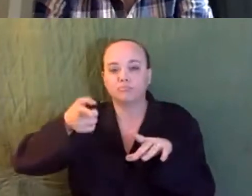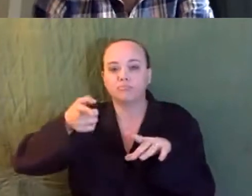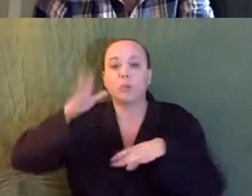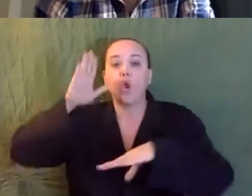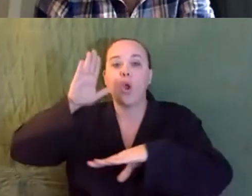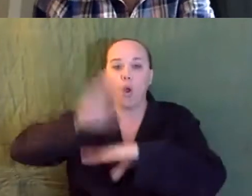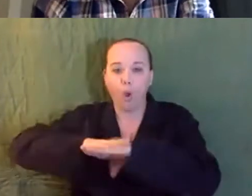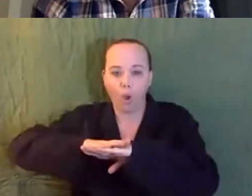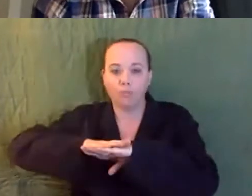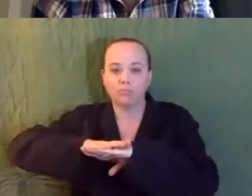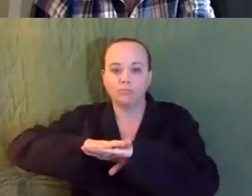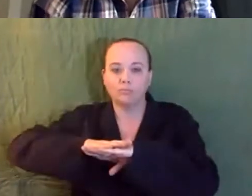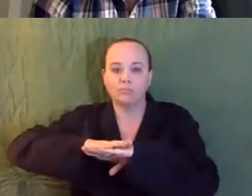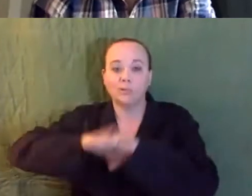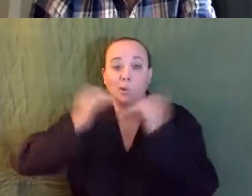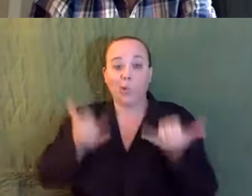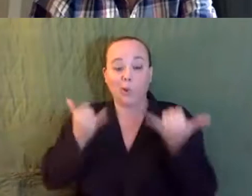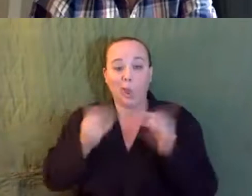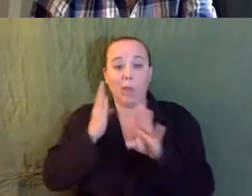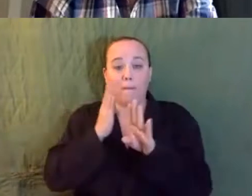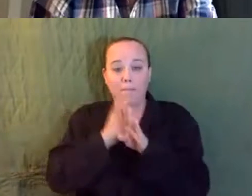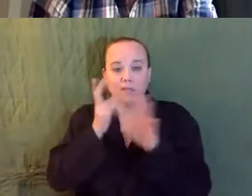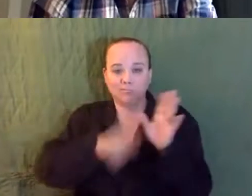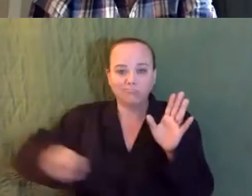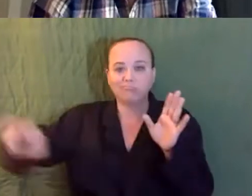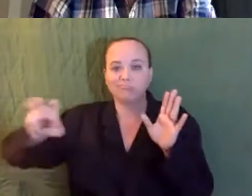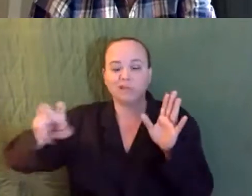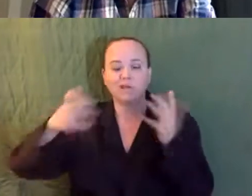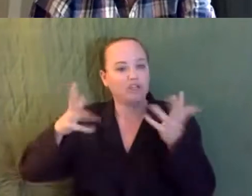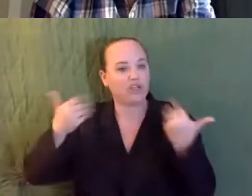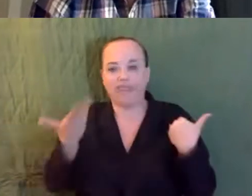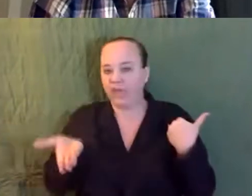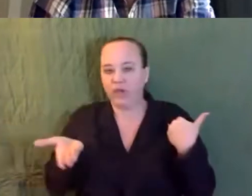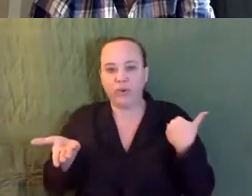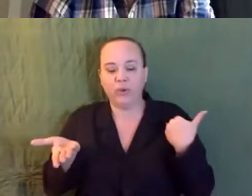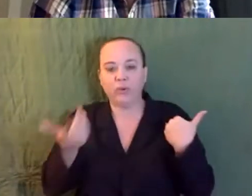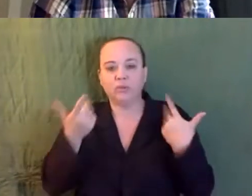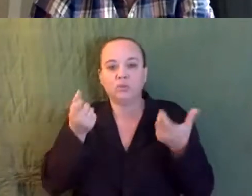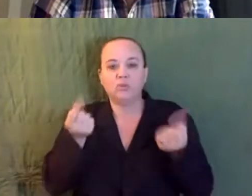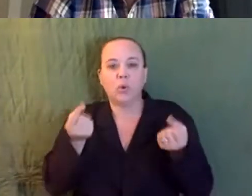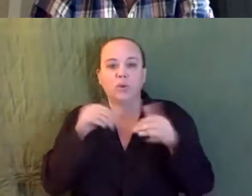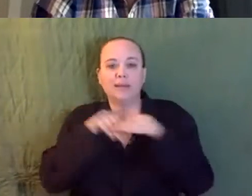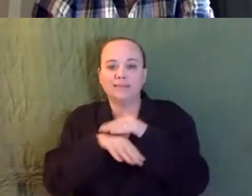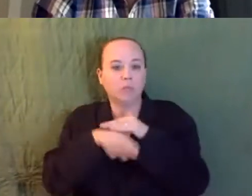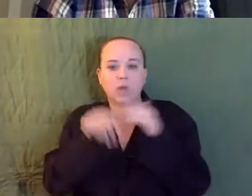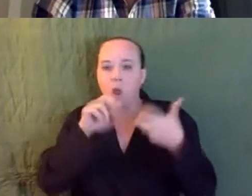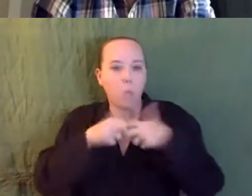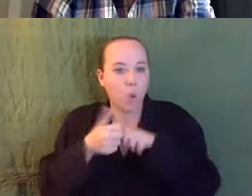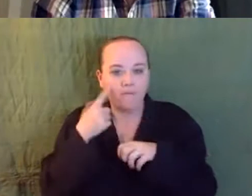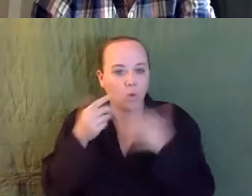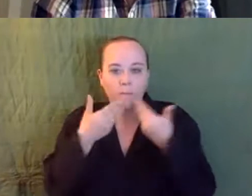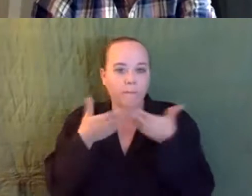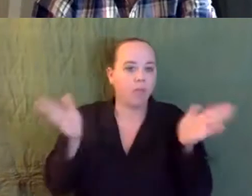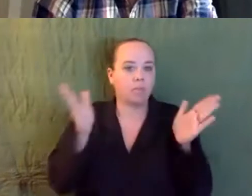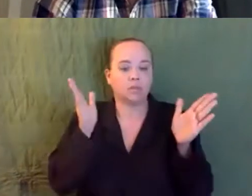an existing bus route. So that way, accessibility is never an issue for public